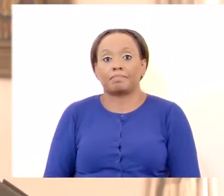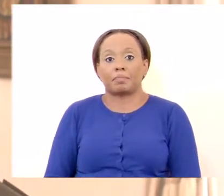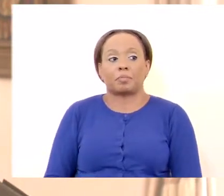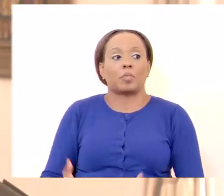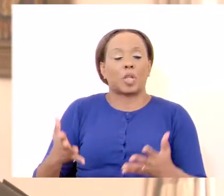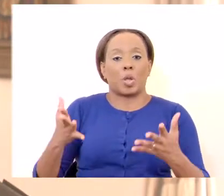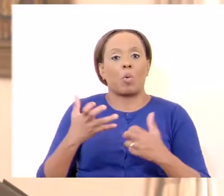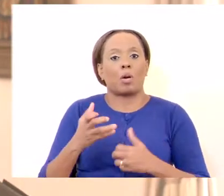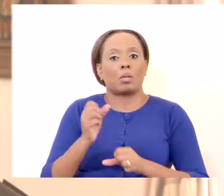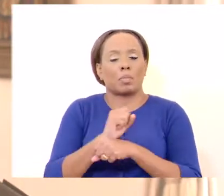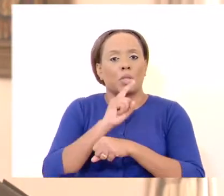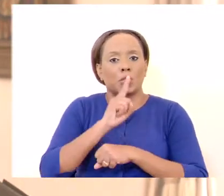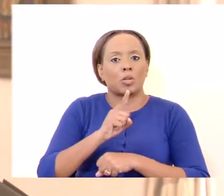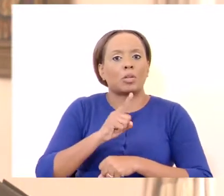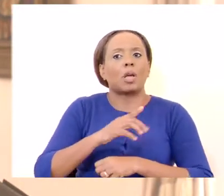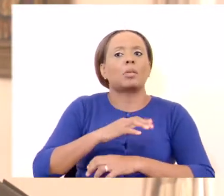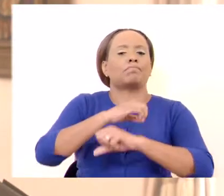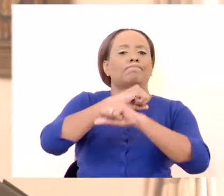the treatment.